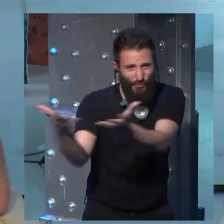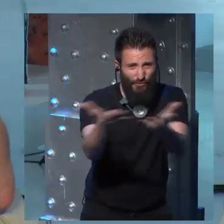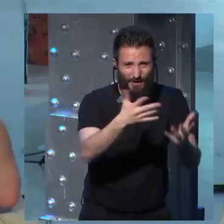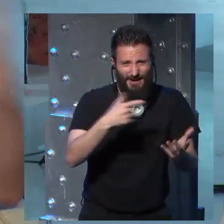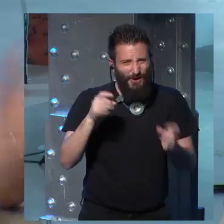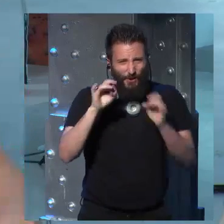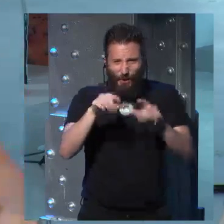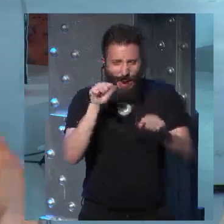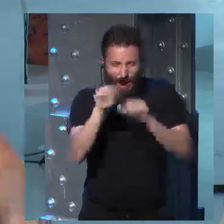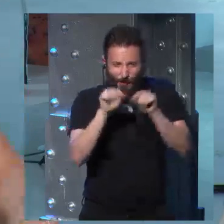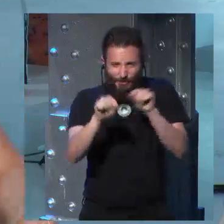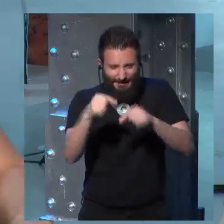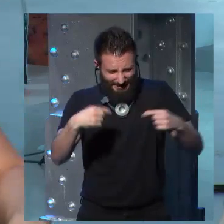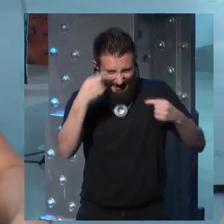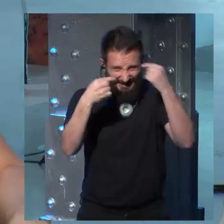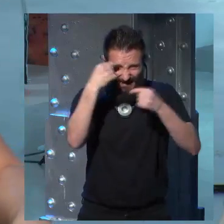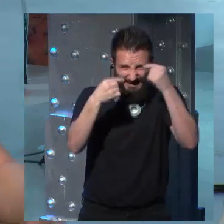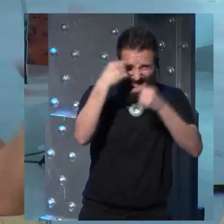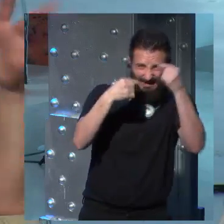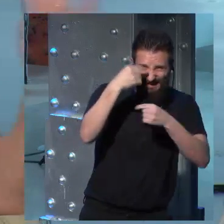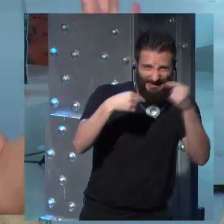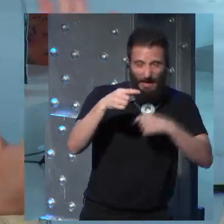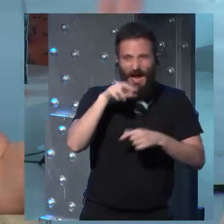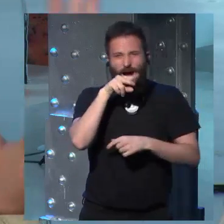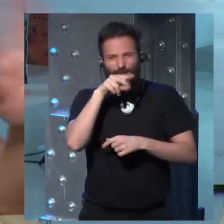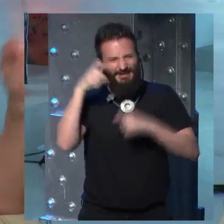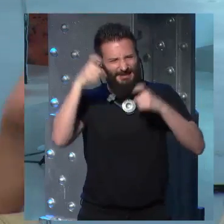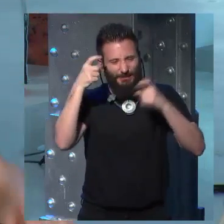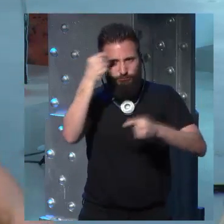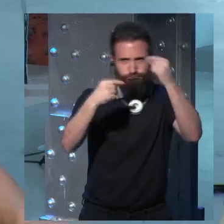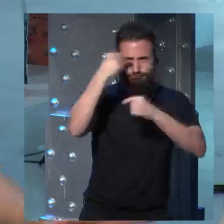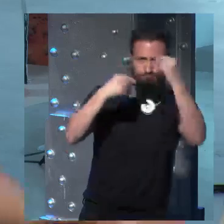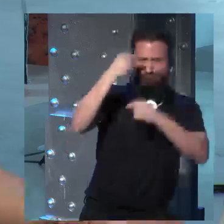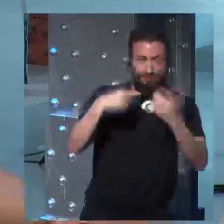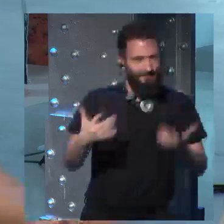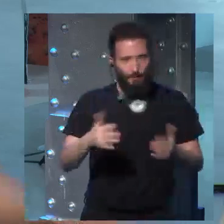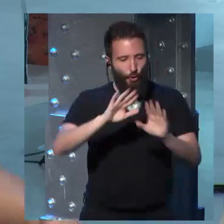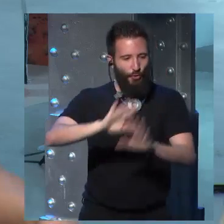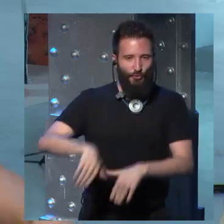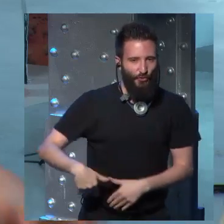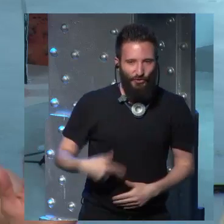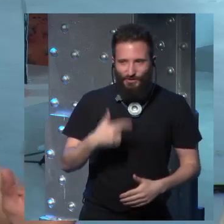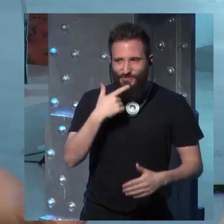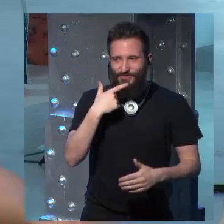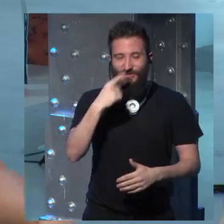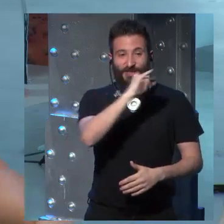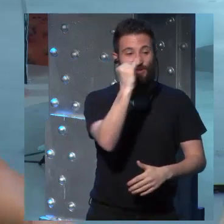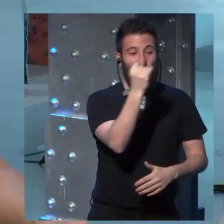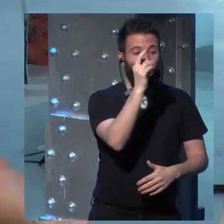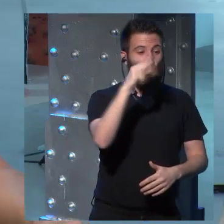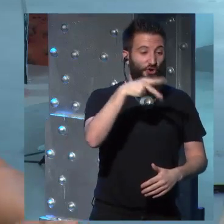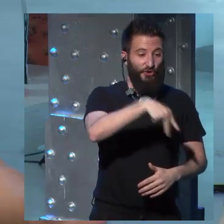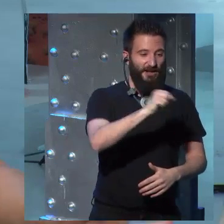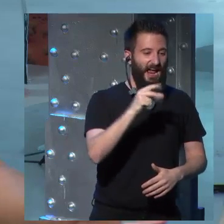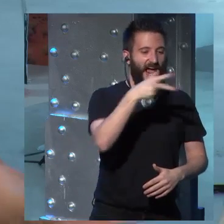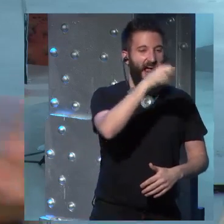the face while you're trying to talk. Yeah. But then, you know, the last thing you should do is tell Jonathan Banks that you had to be outside in the scene. He does not want to hear that.